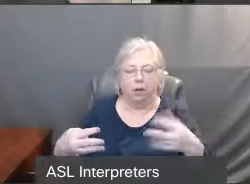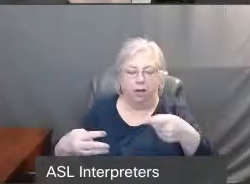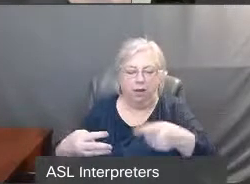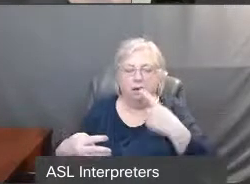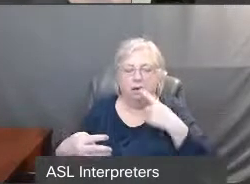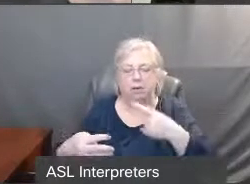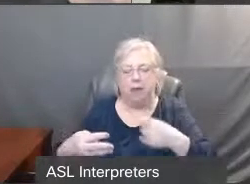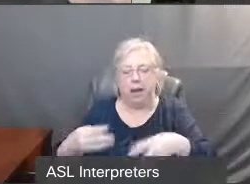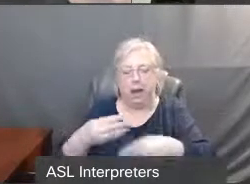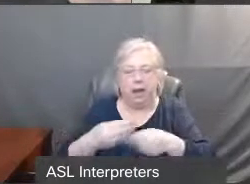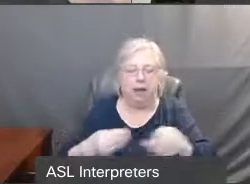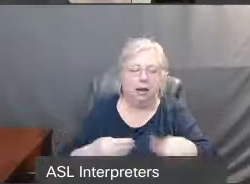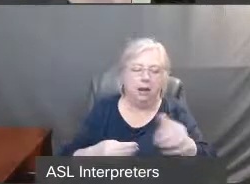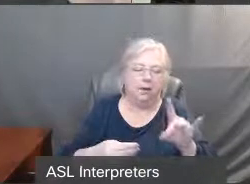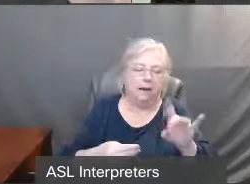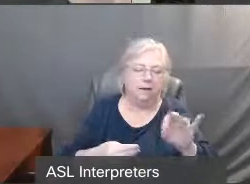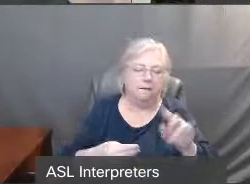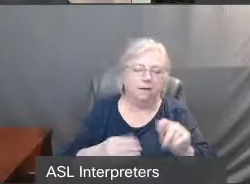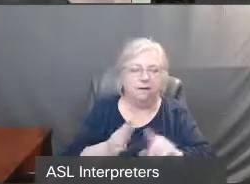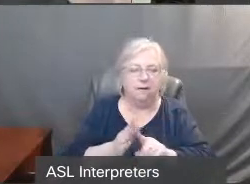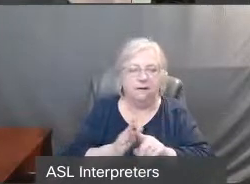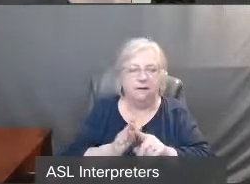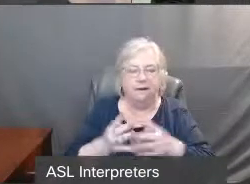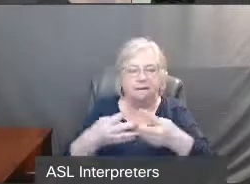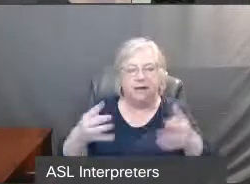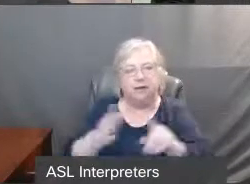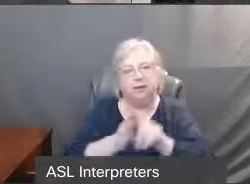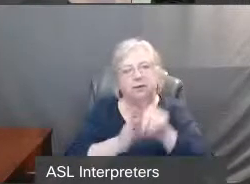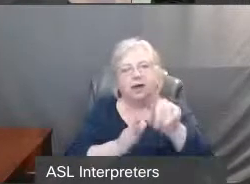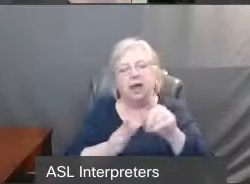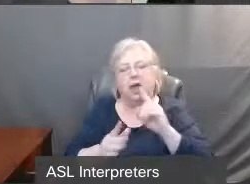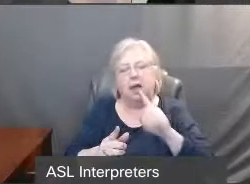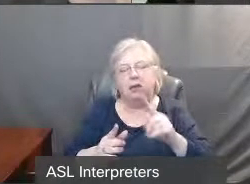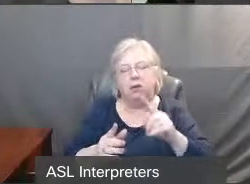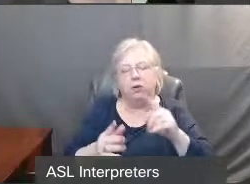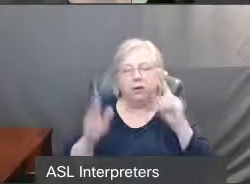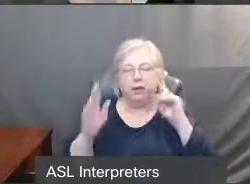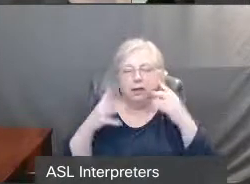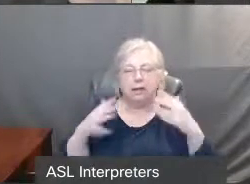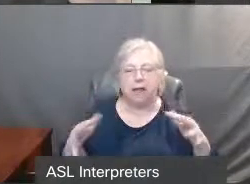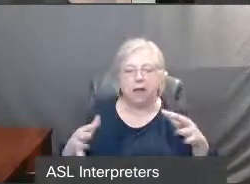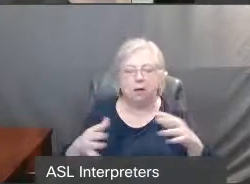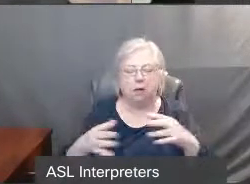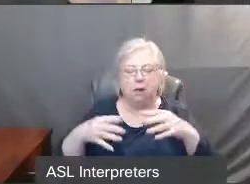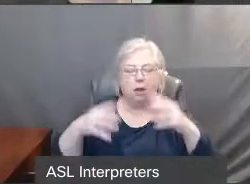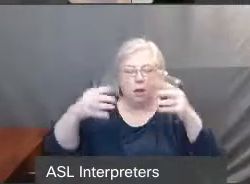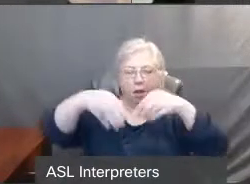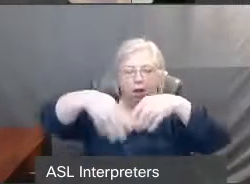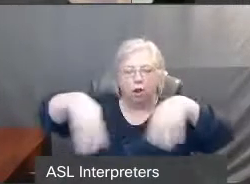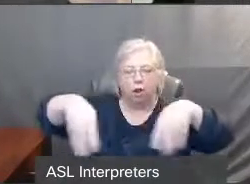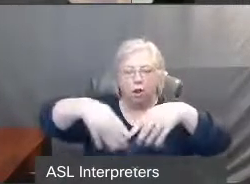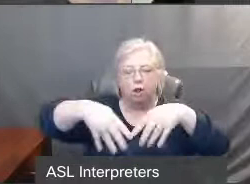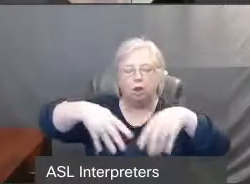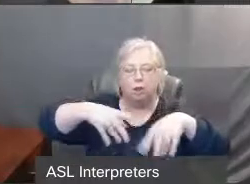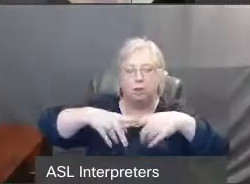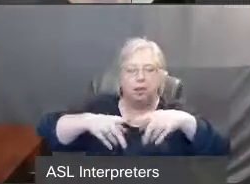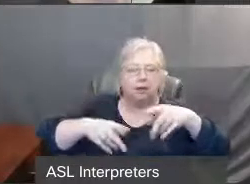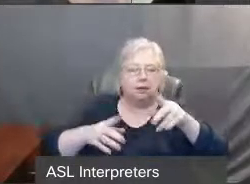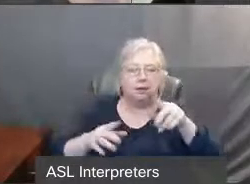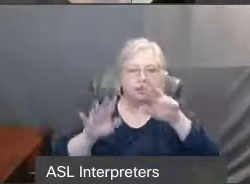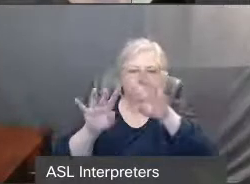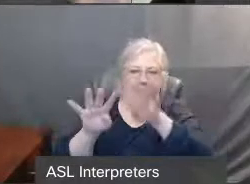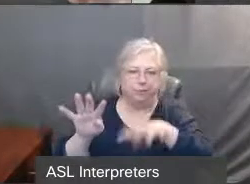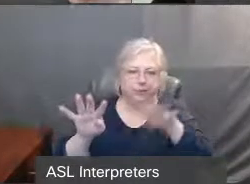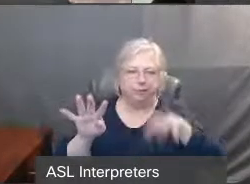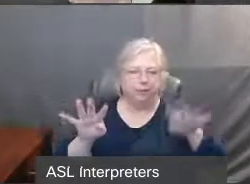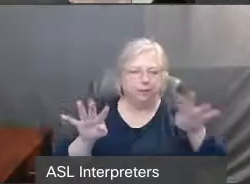fence here and then use sound mitigation tools such as sound curtains. There are different sort of panels